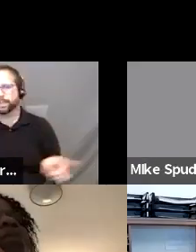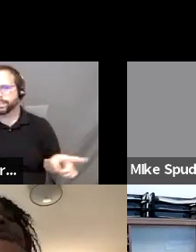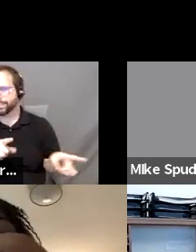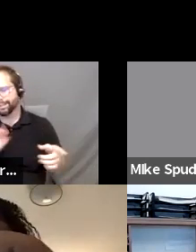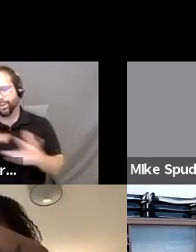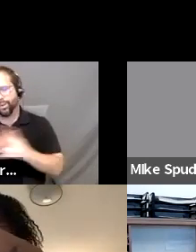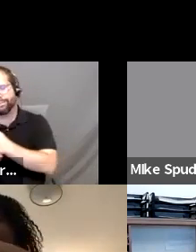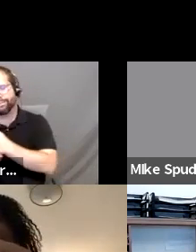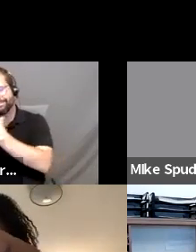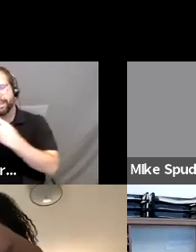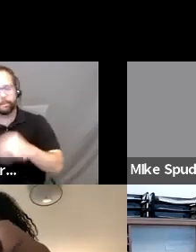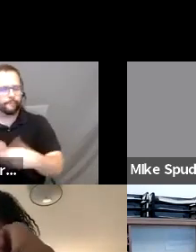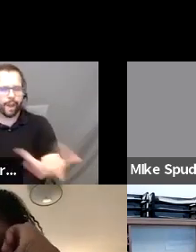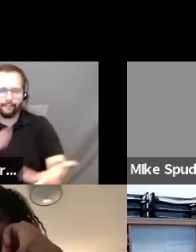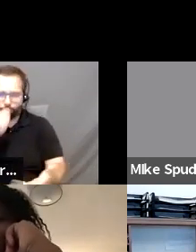idea.